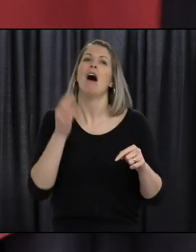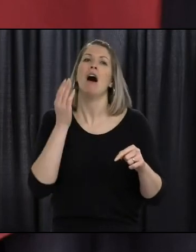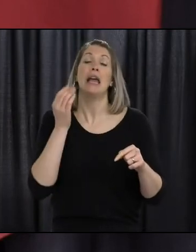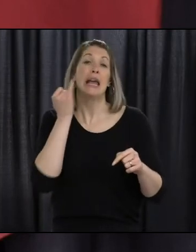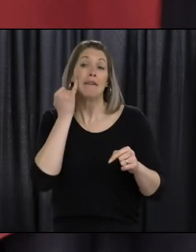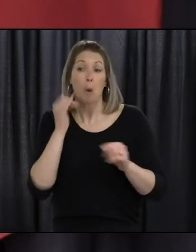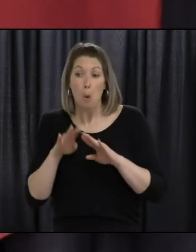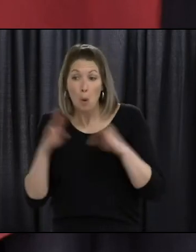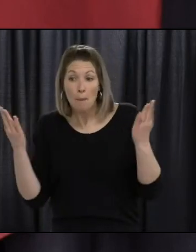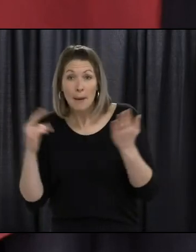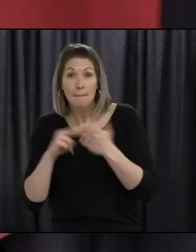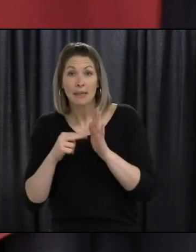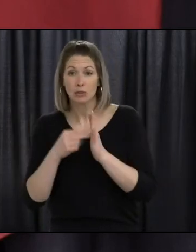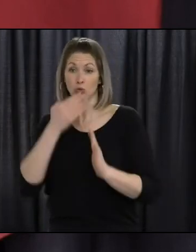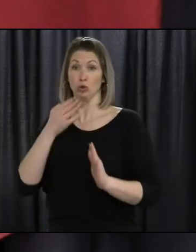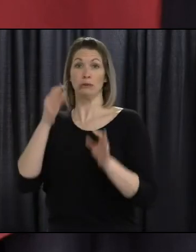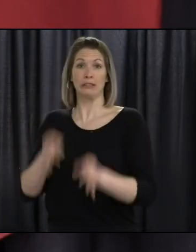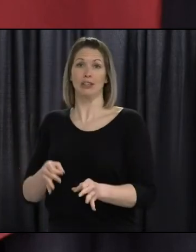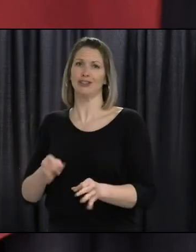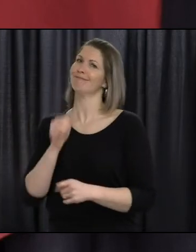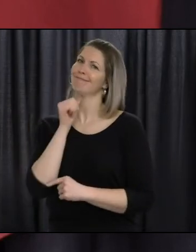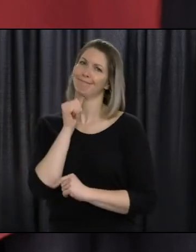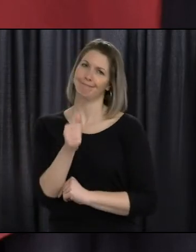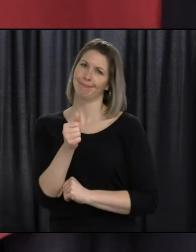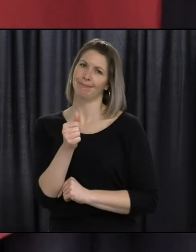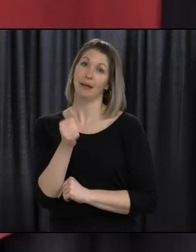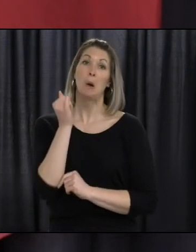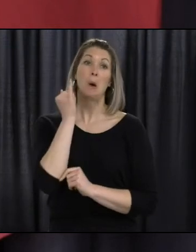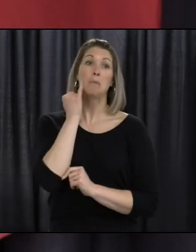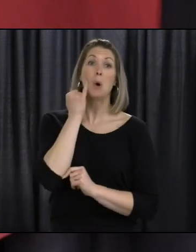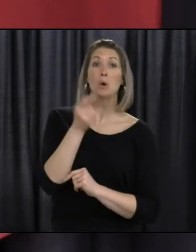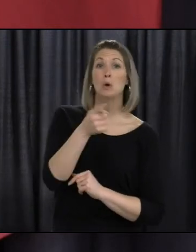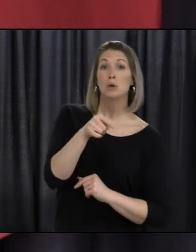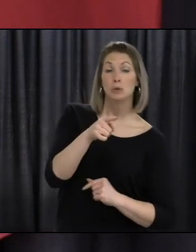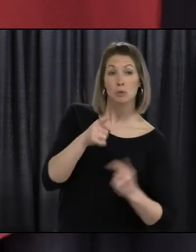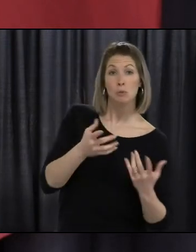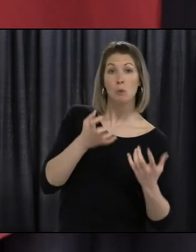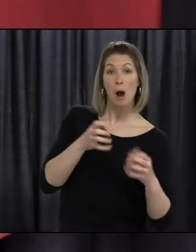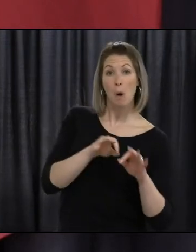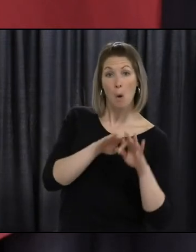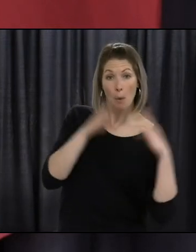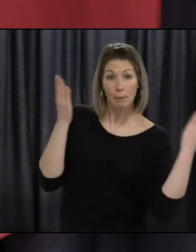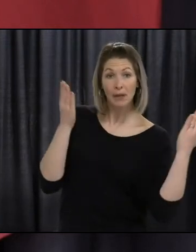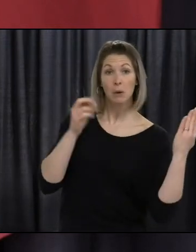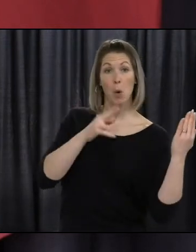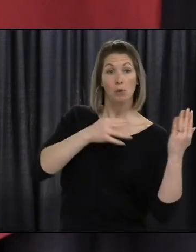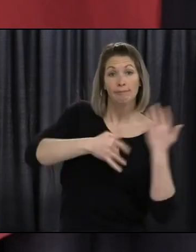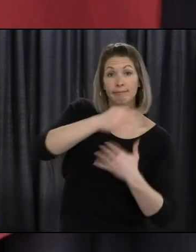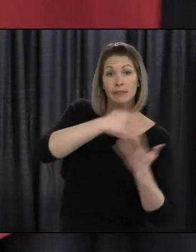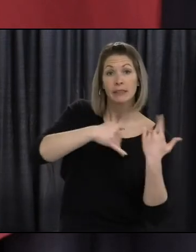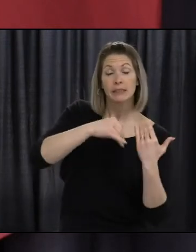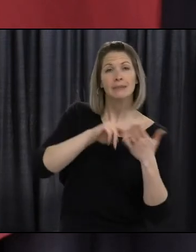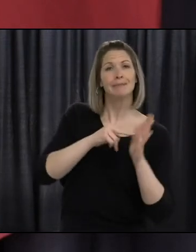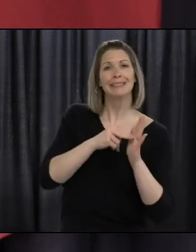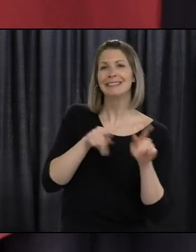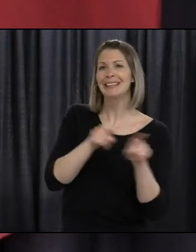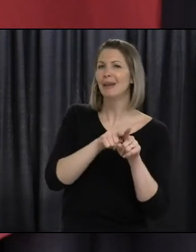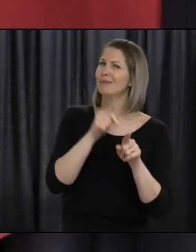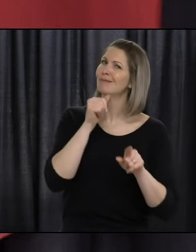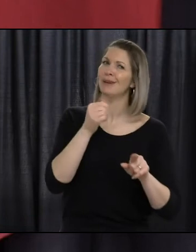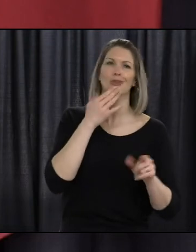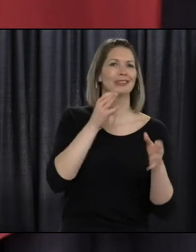do the responsible thing, and you will be responsible in your own actions. So it comes down to one task,